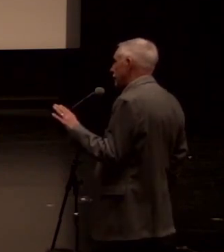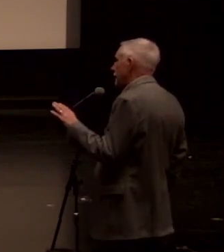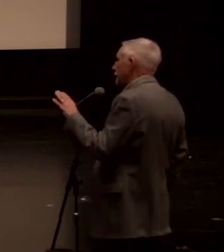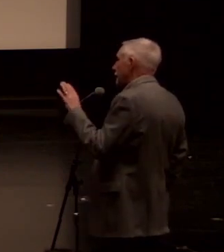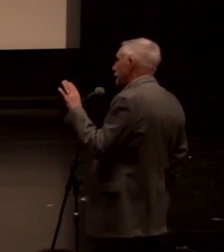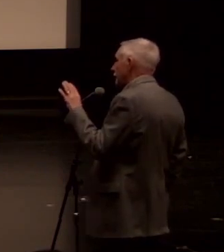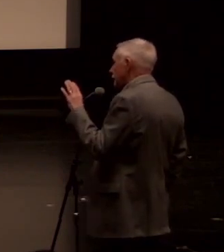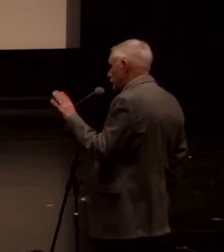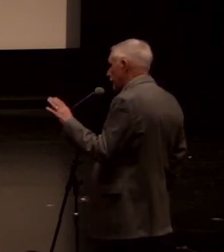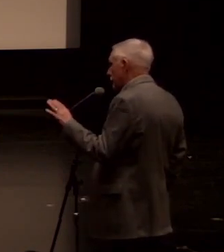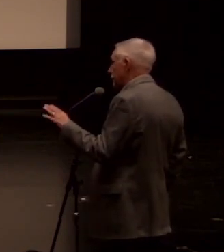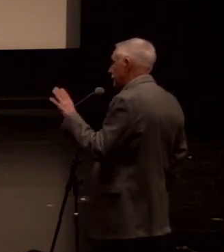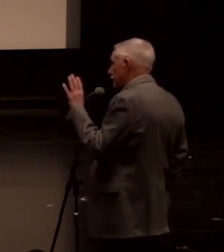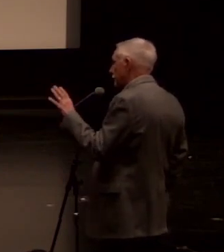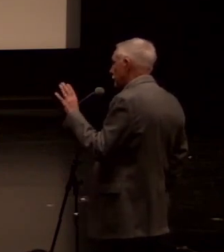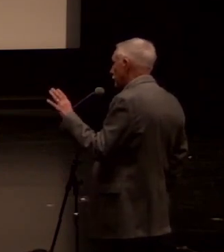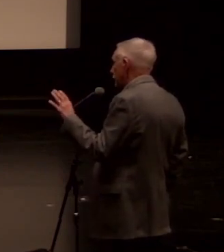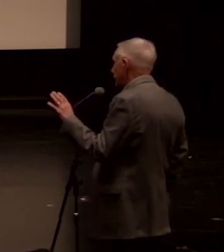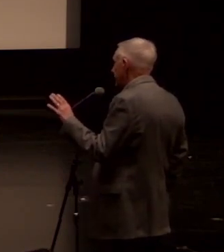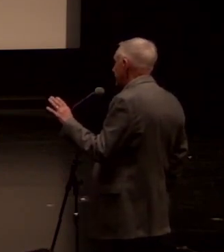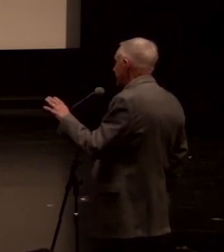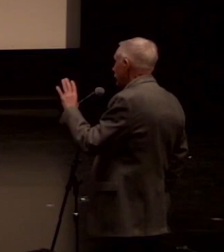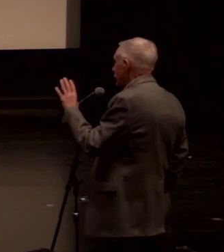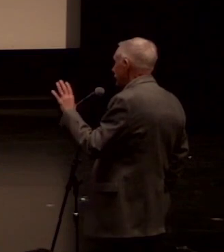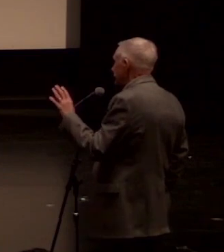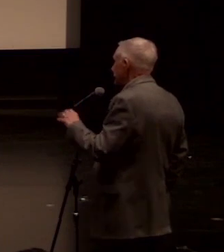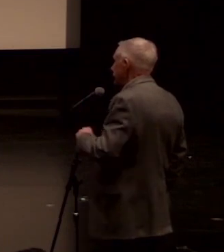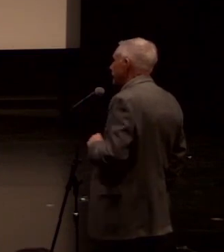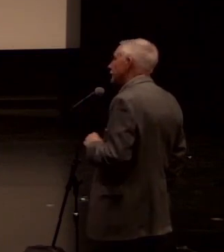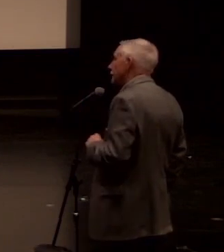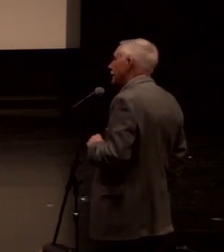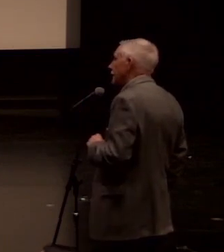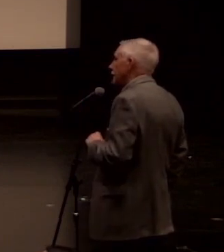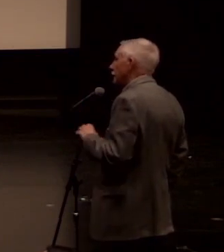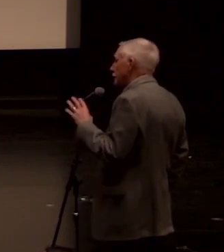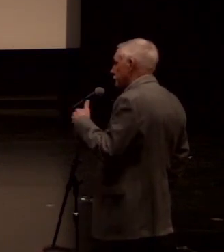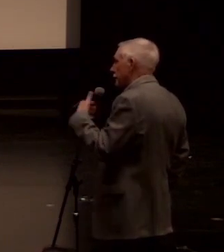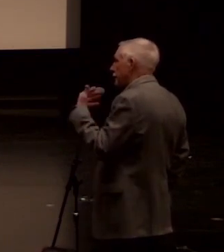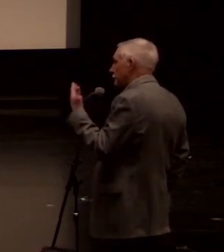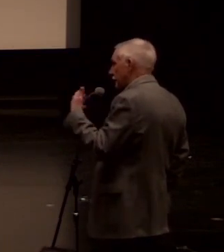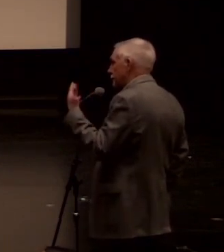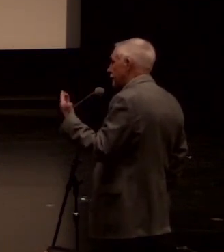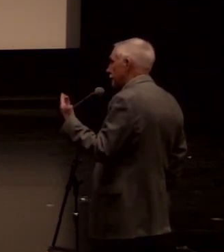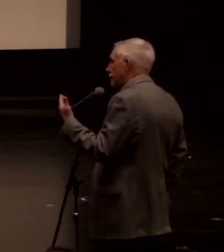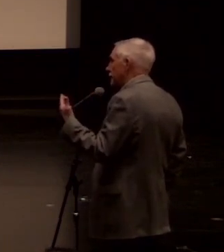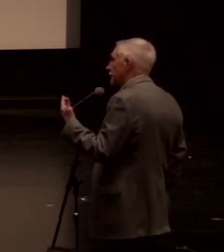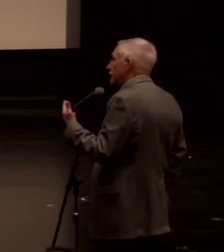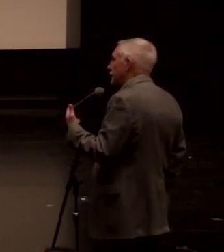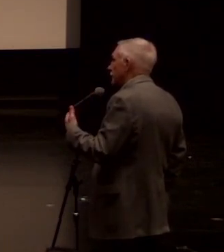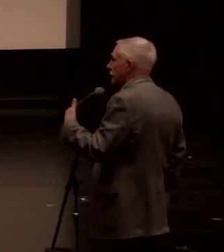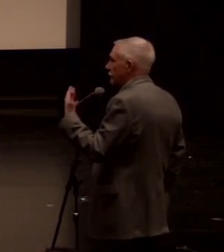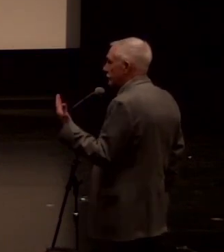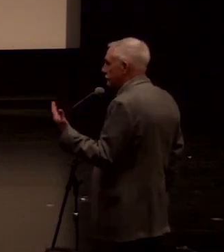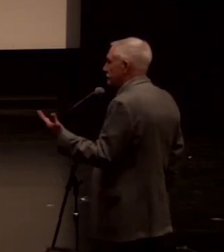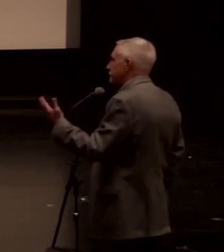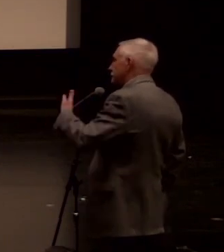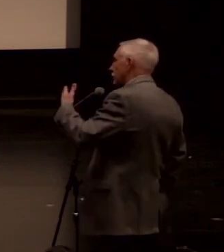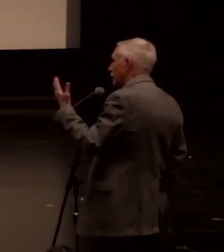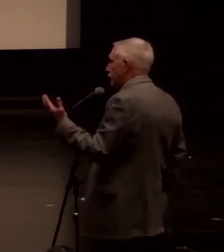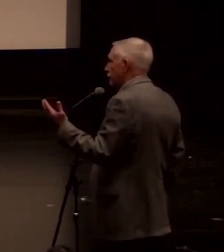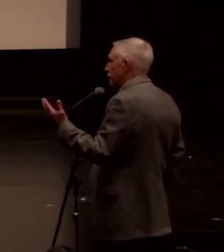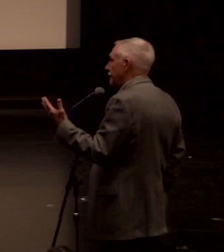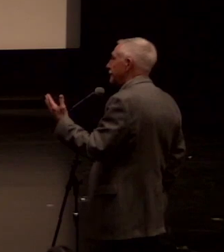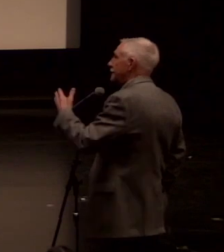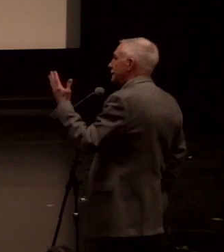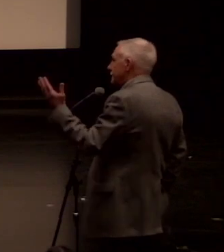that a job, going to work, correlates very highly with better mental health, whether